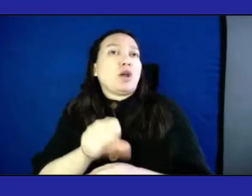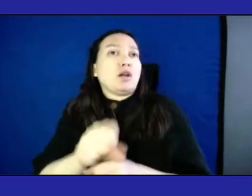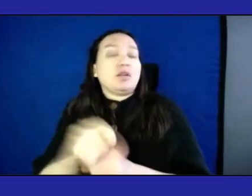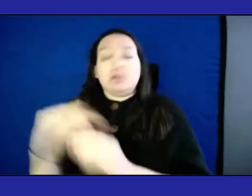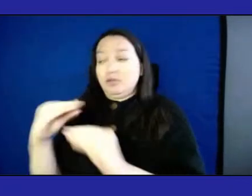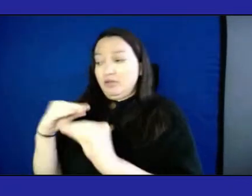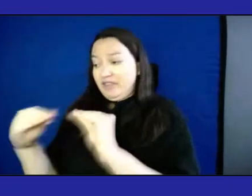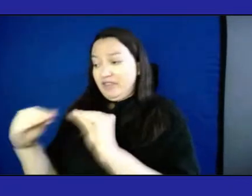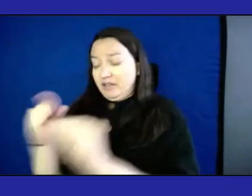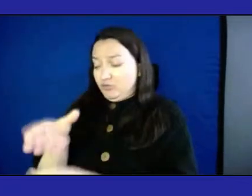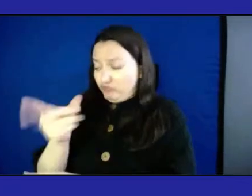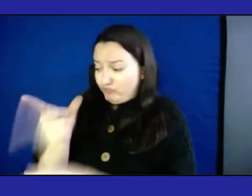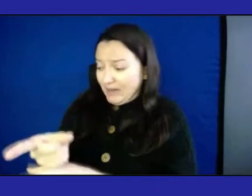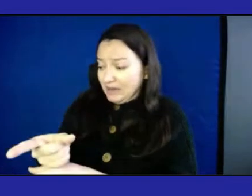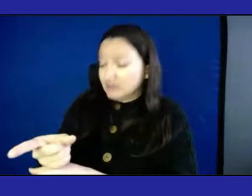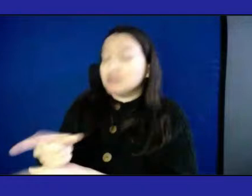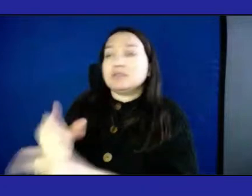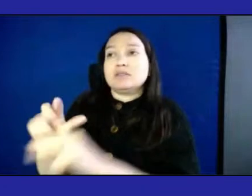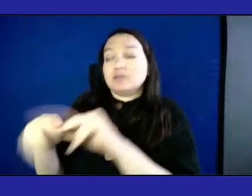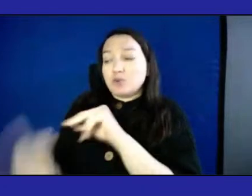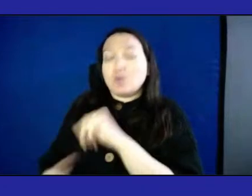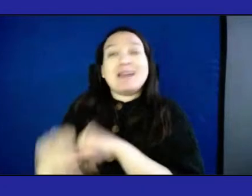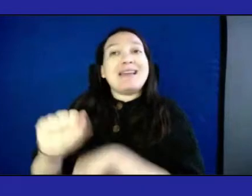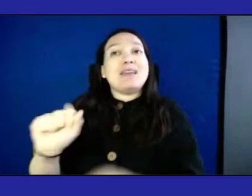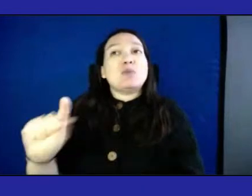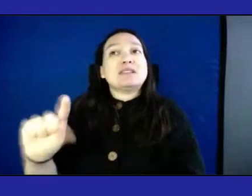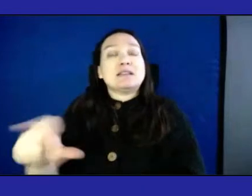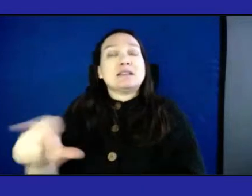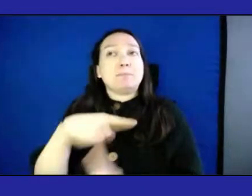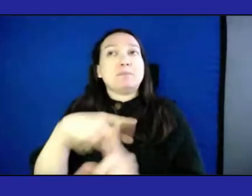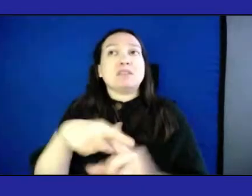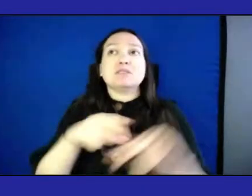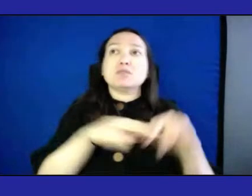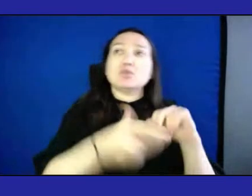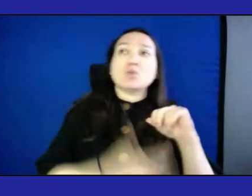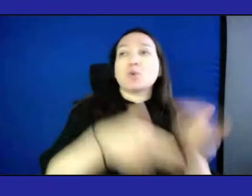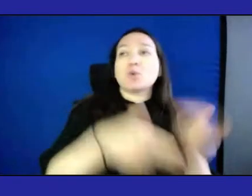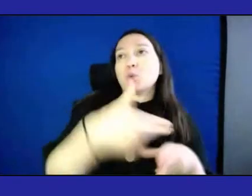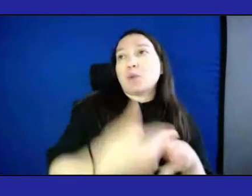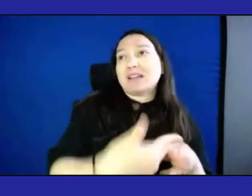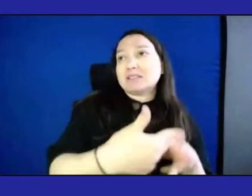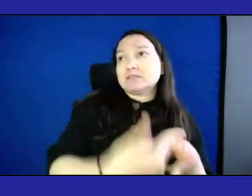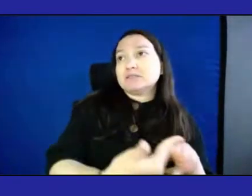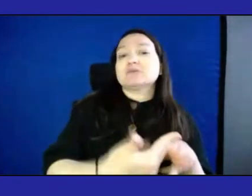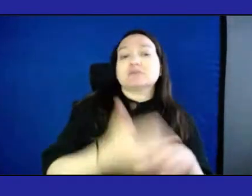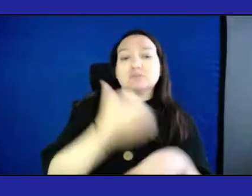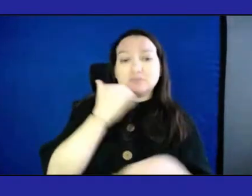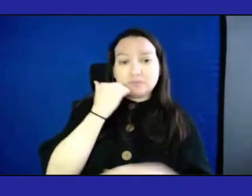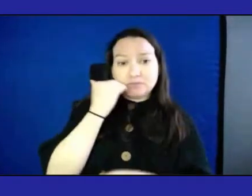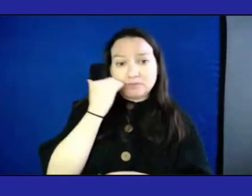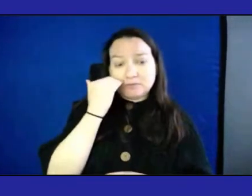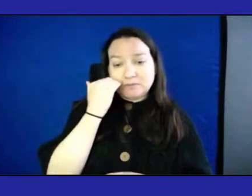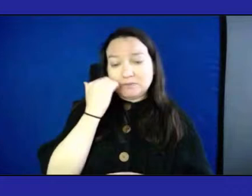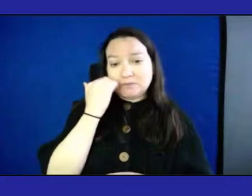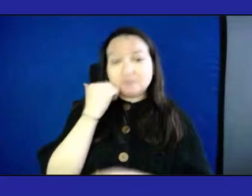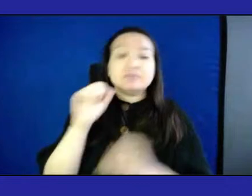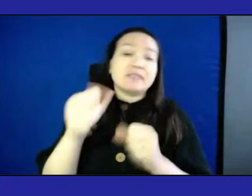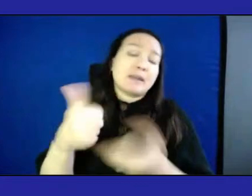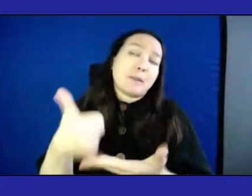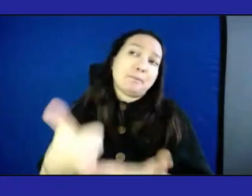direction. Both can lower A1C as well as lower the weight. So they can be very helpful.